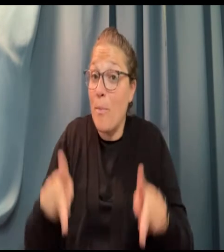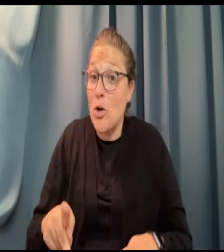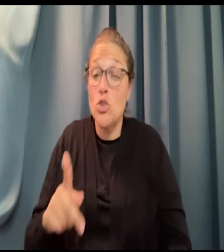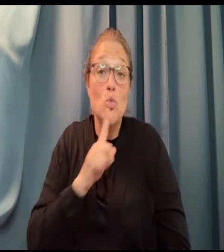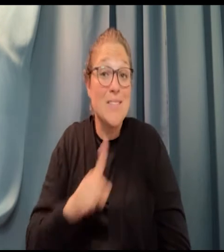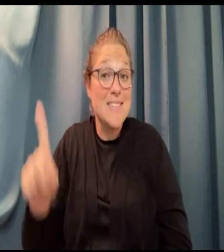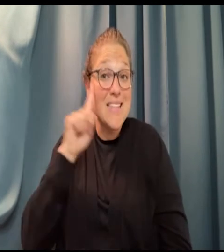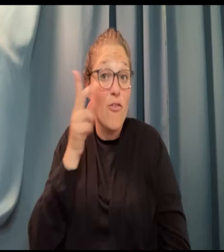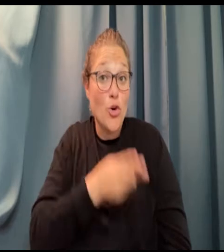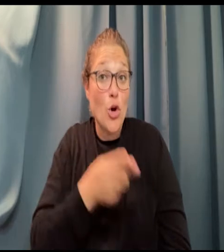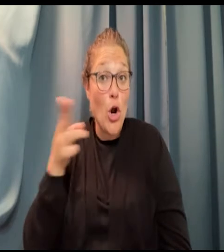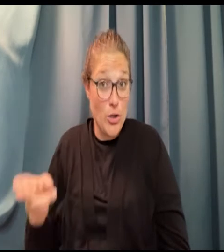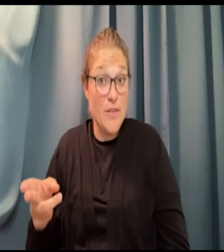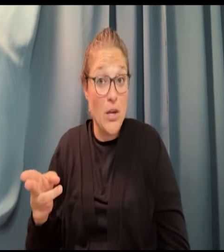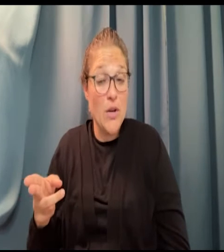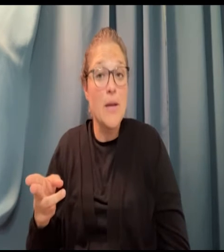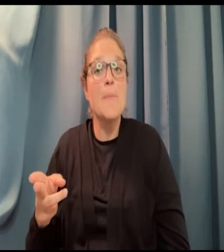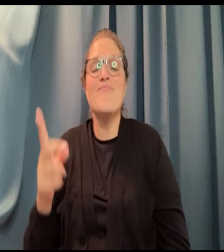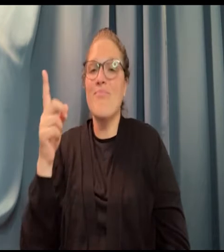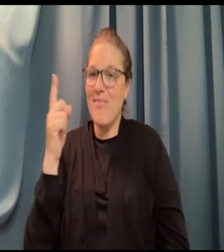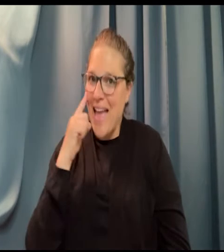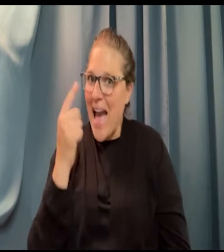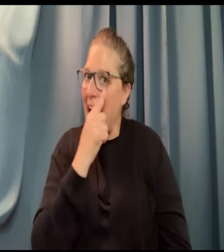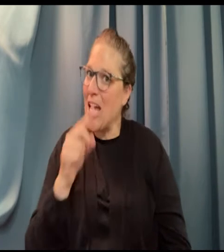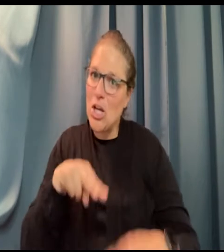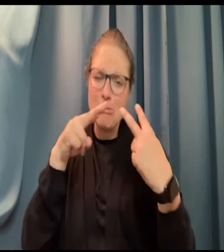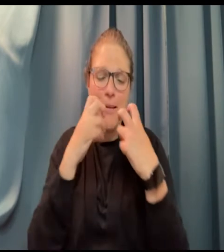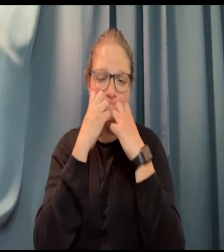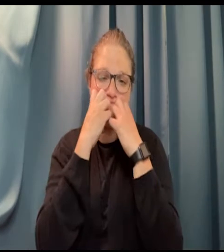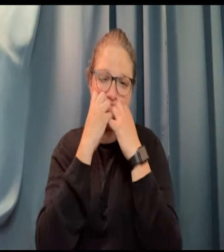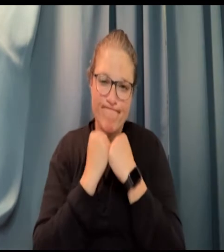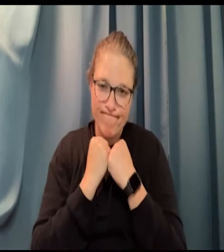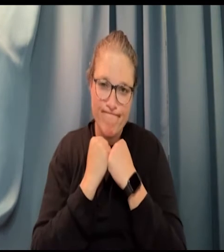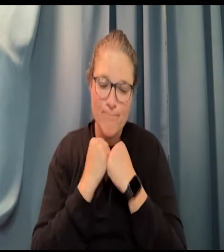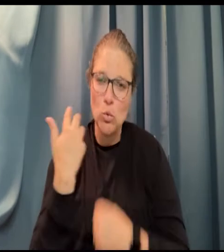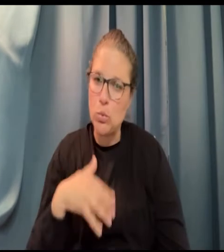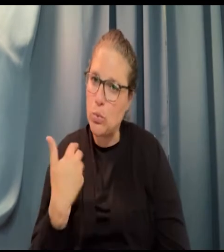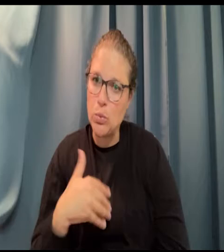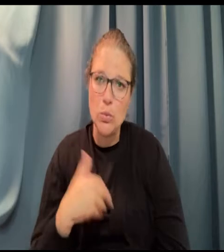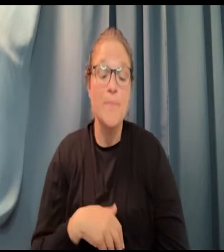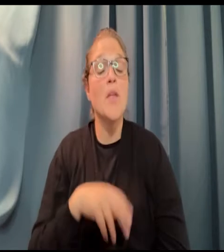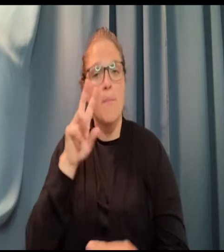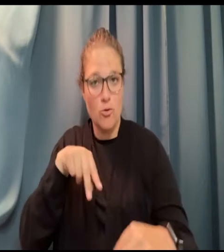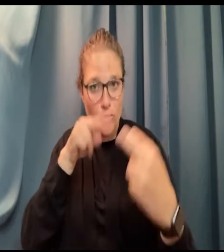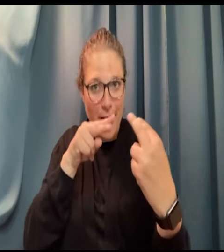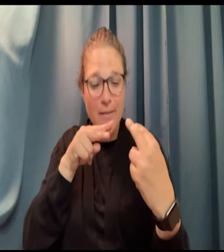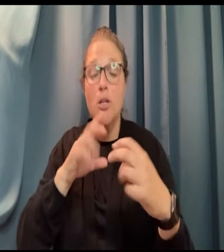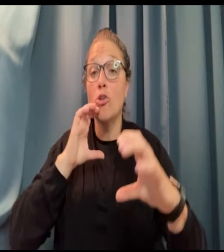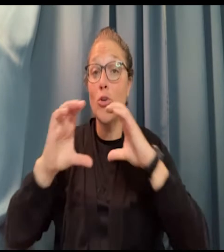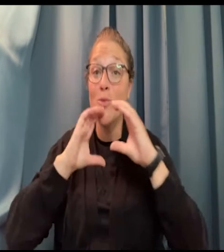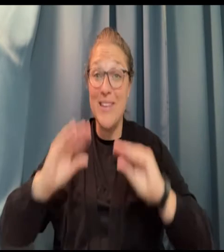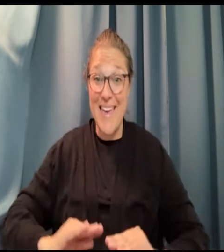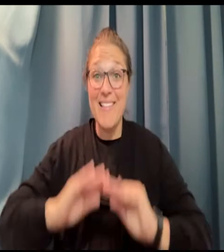a person who has a hearing disability, eye contact is invaluable. Look directly at the person.